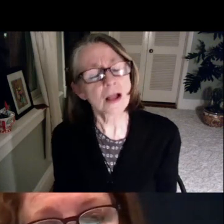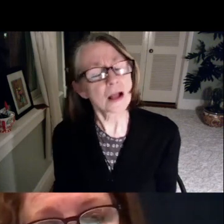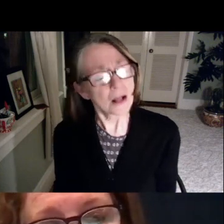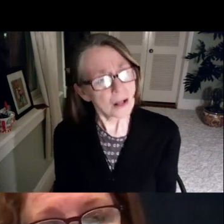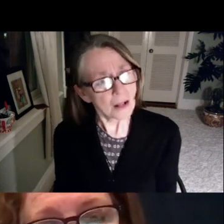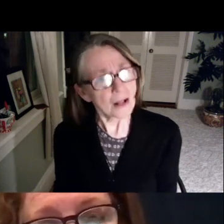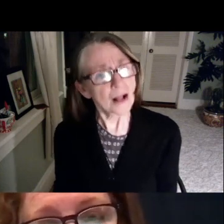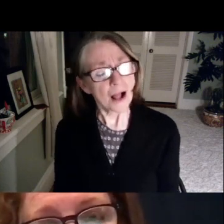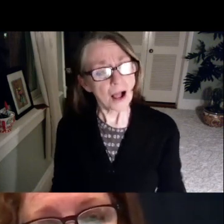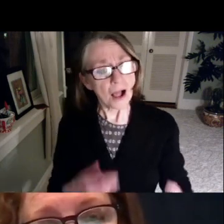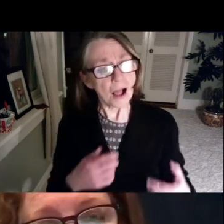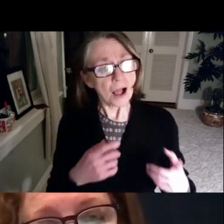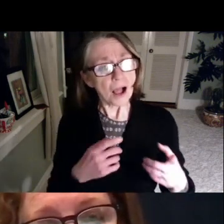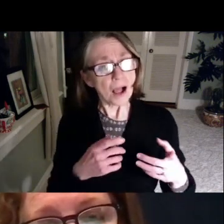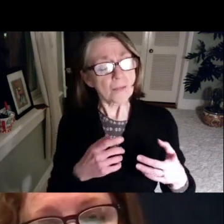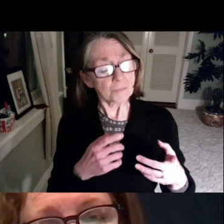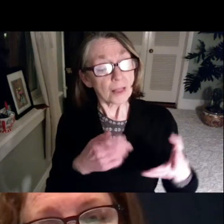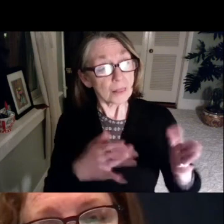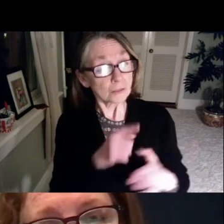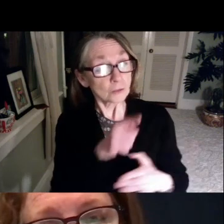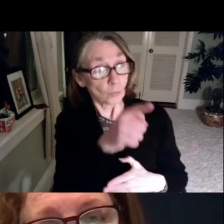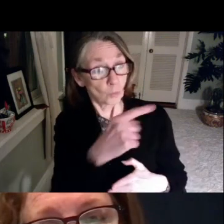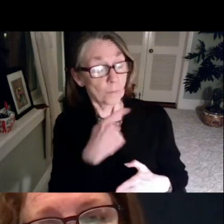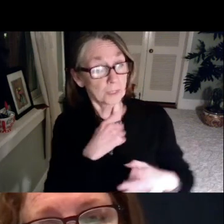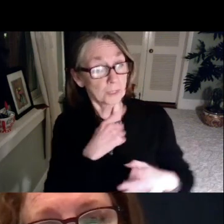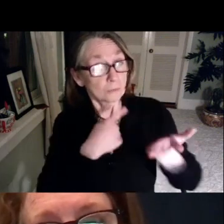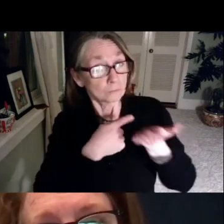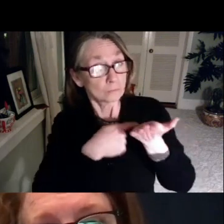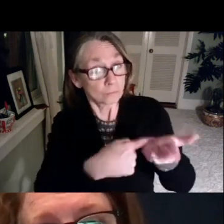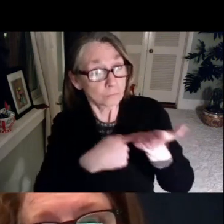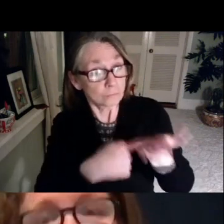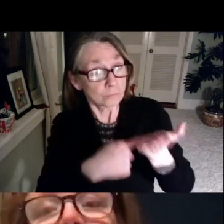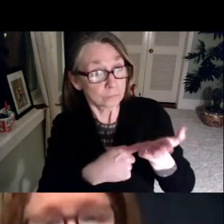I would love to talk to you individually about that. Maybe,